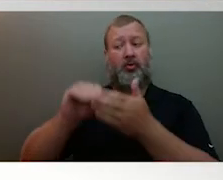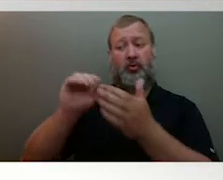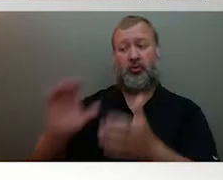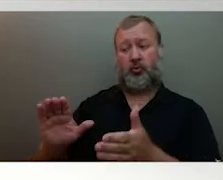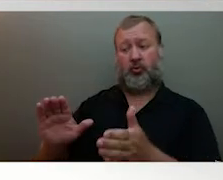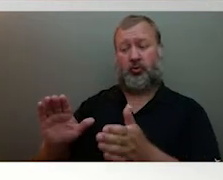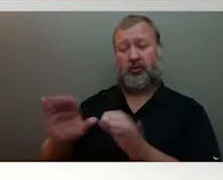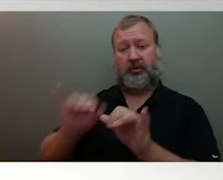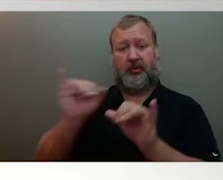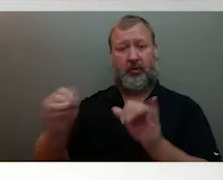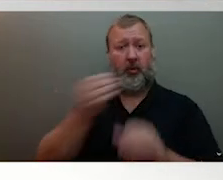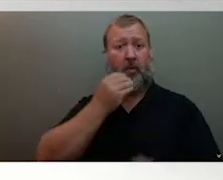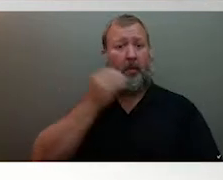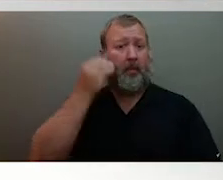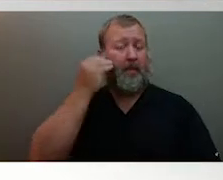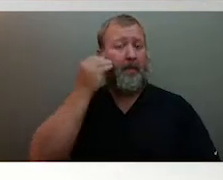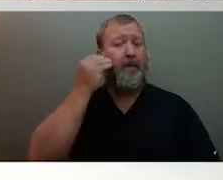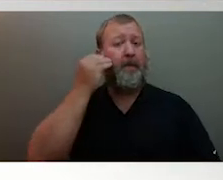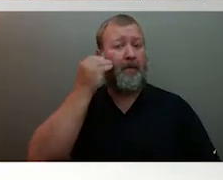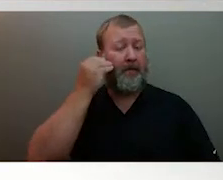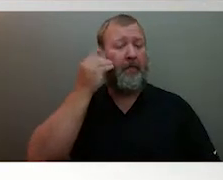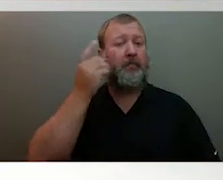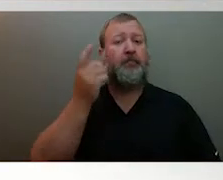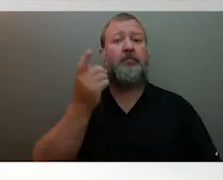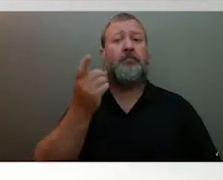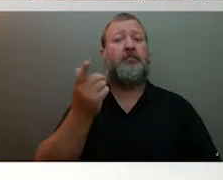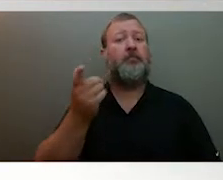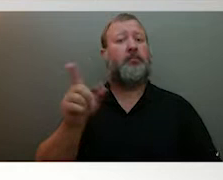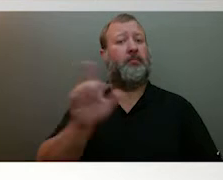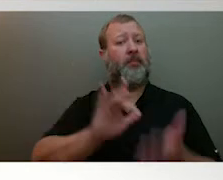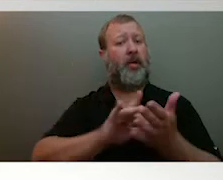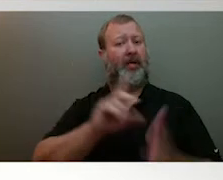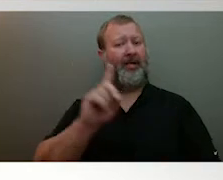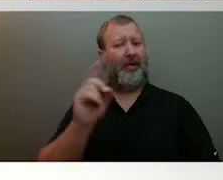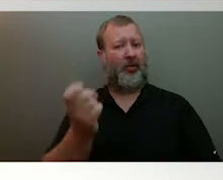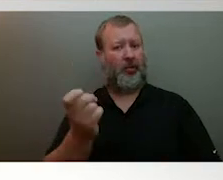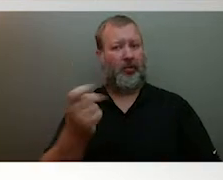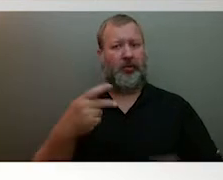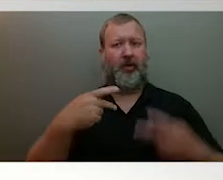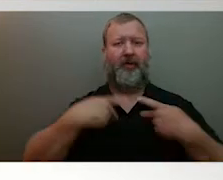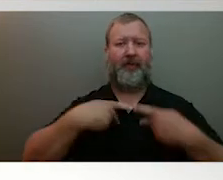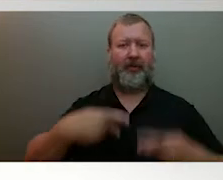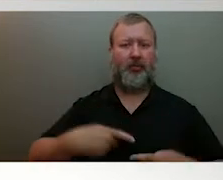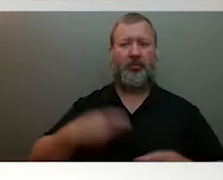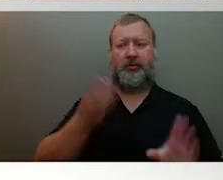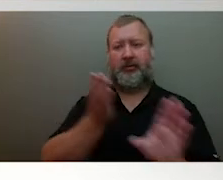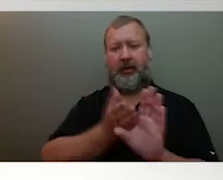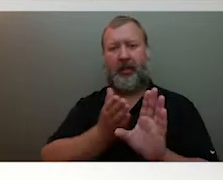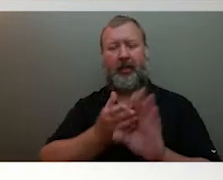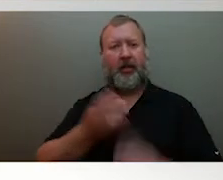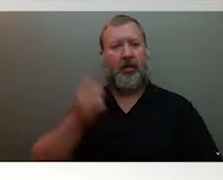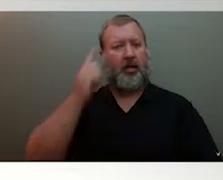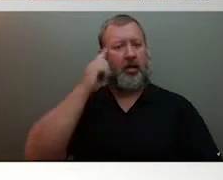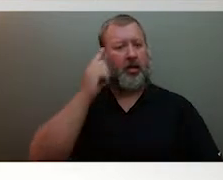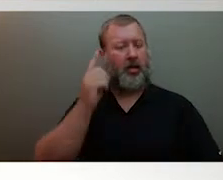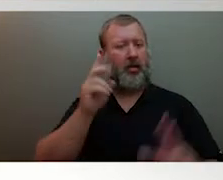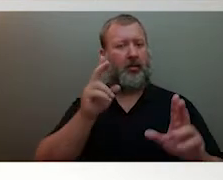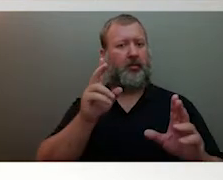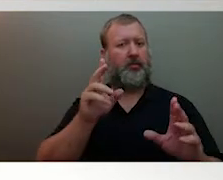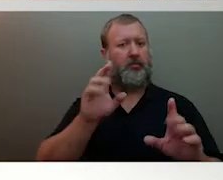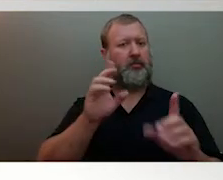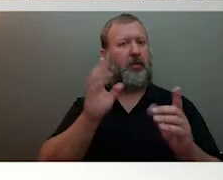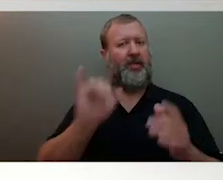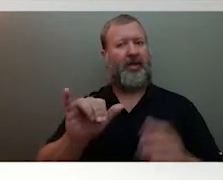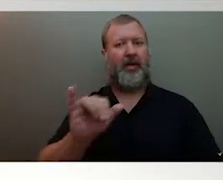student is a student who is medically diagnosed physical or psychiatric condition that is